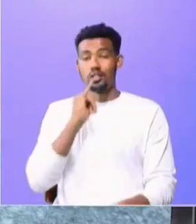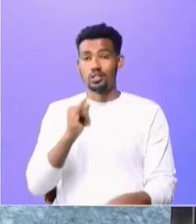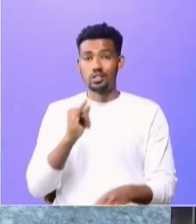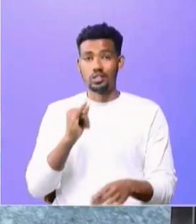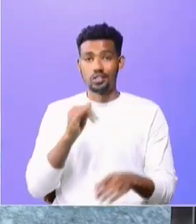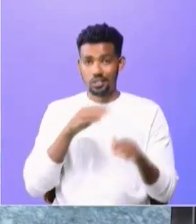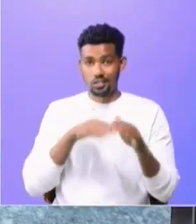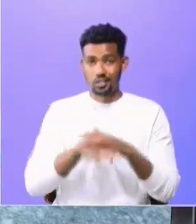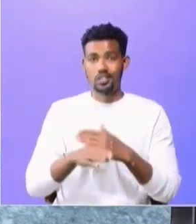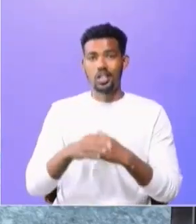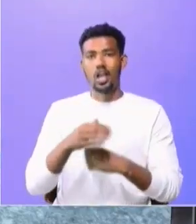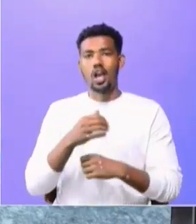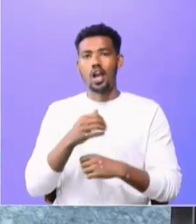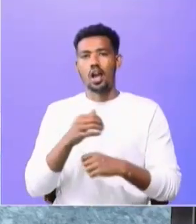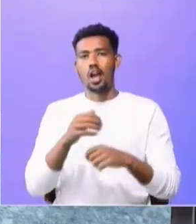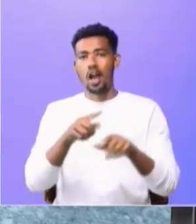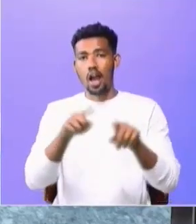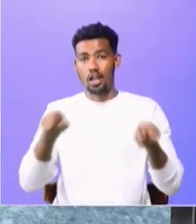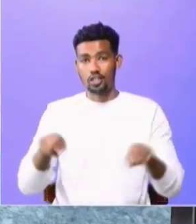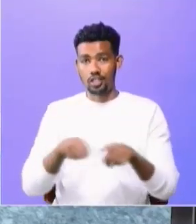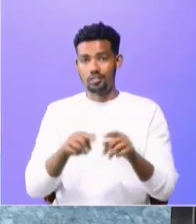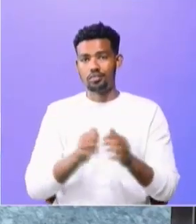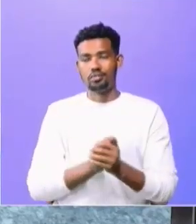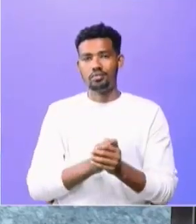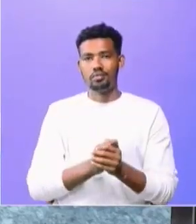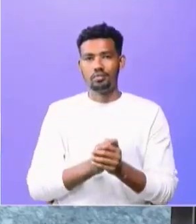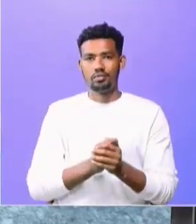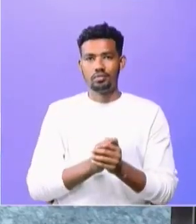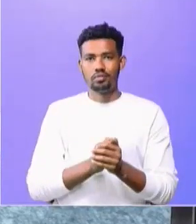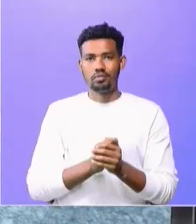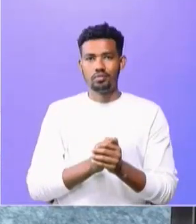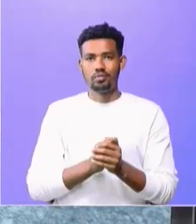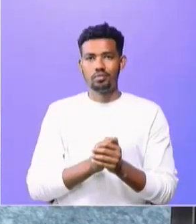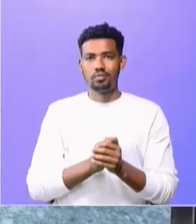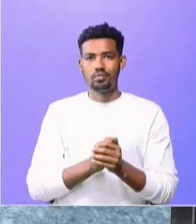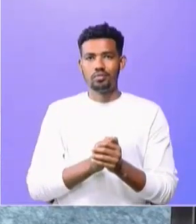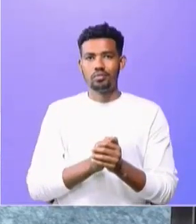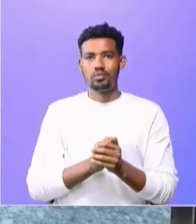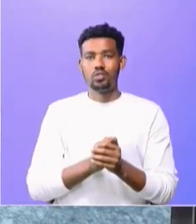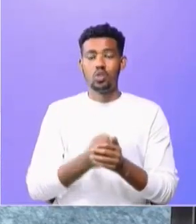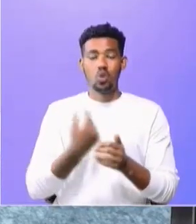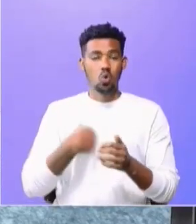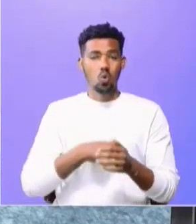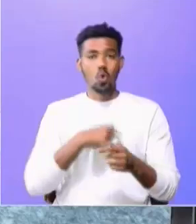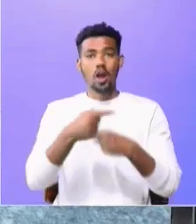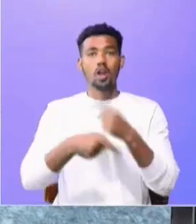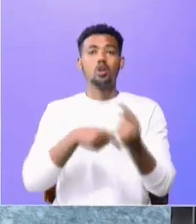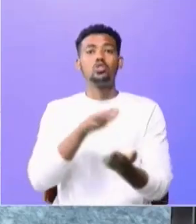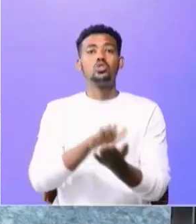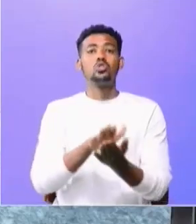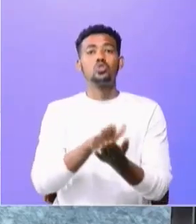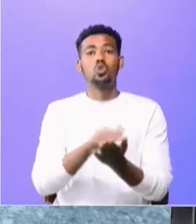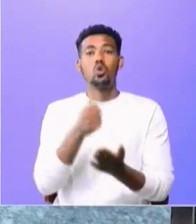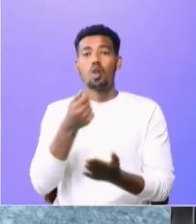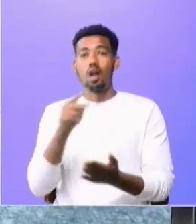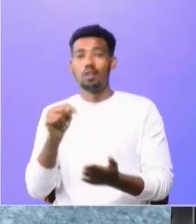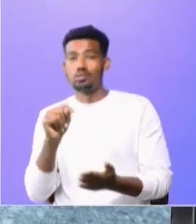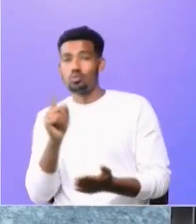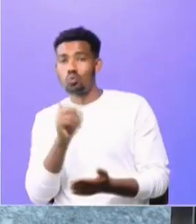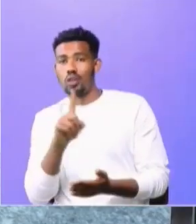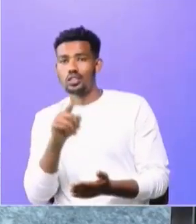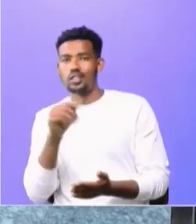the garden. The dog is in the garden. We go to school at 8